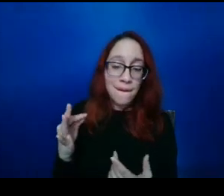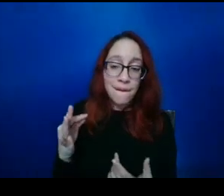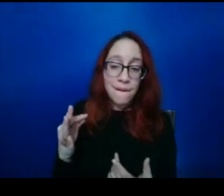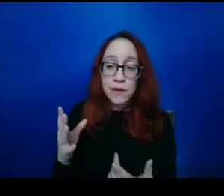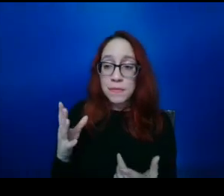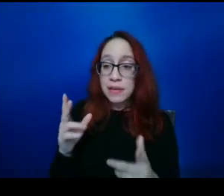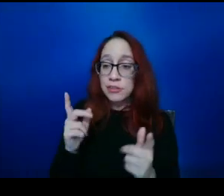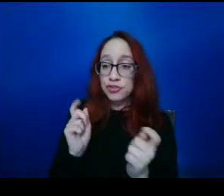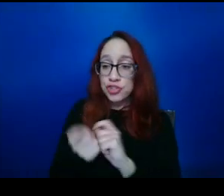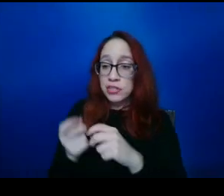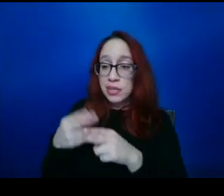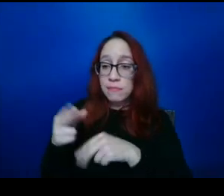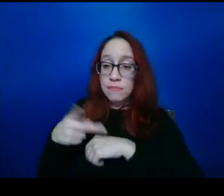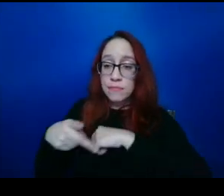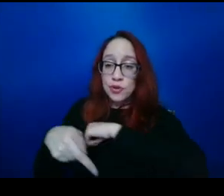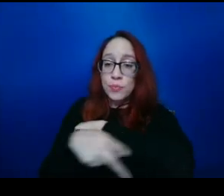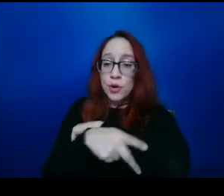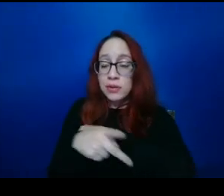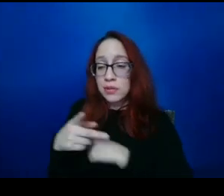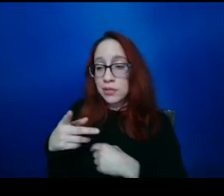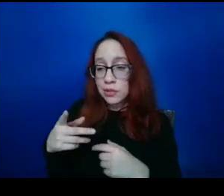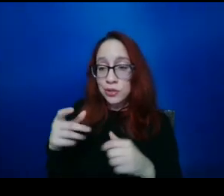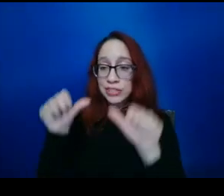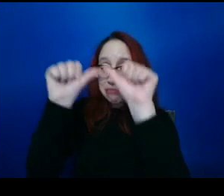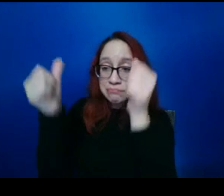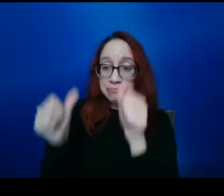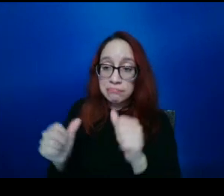park, you know, statue, whatever that may be.